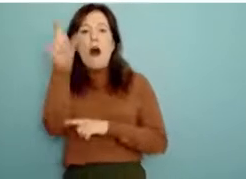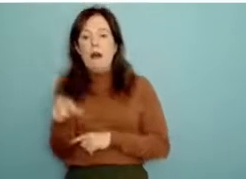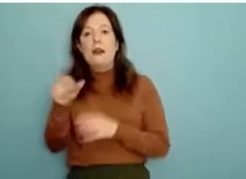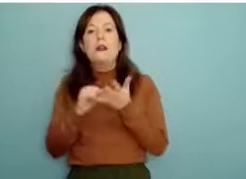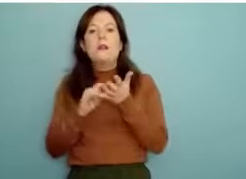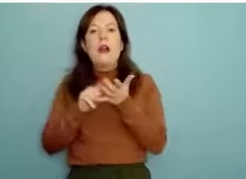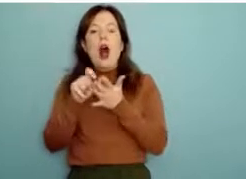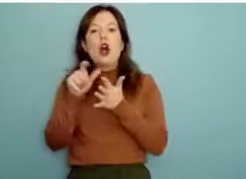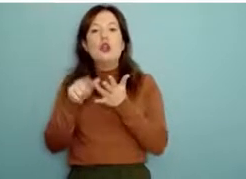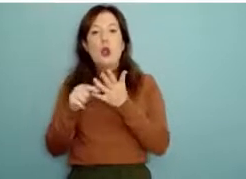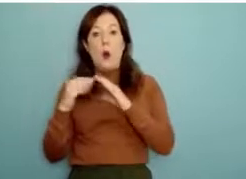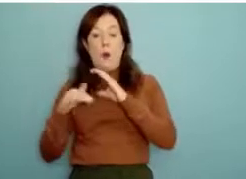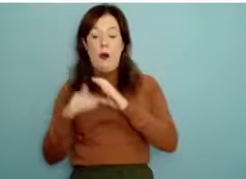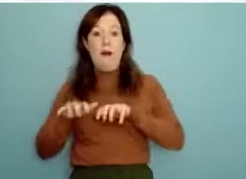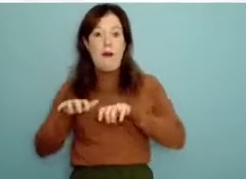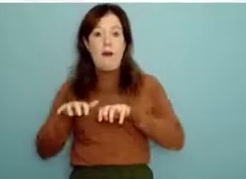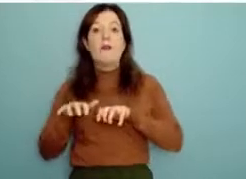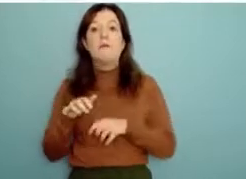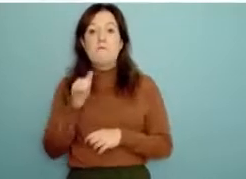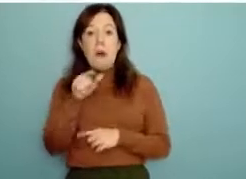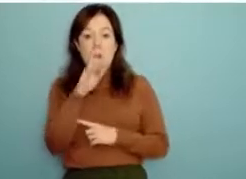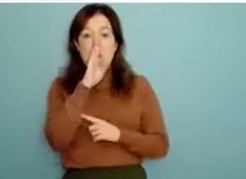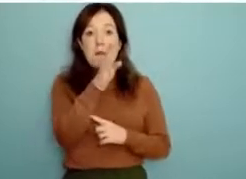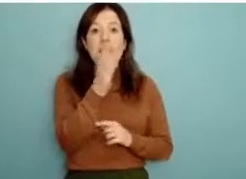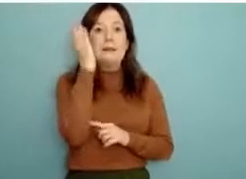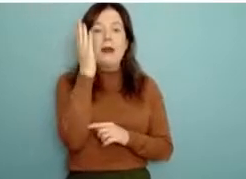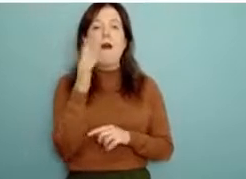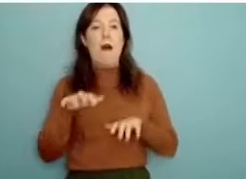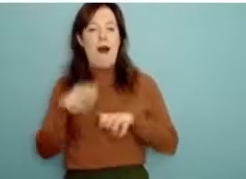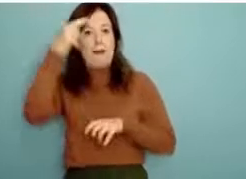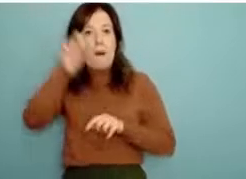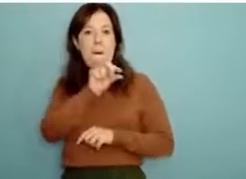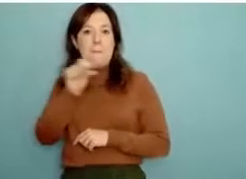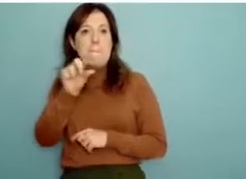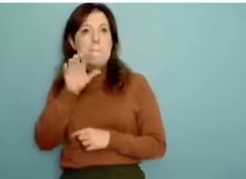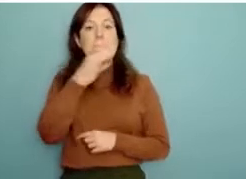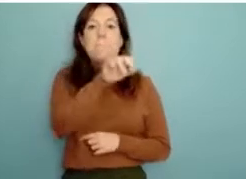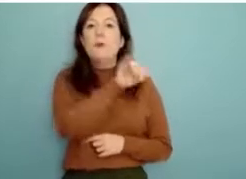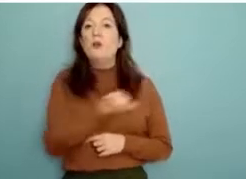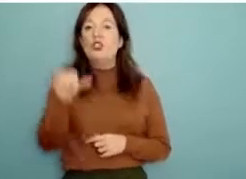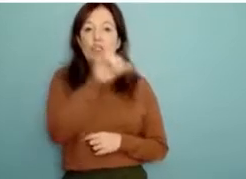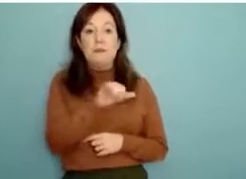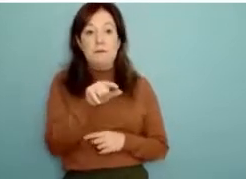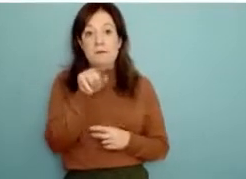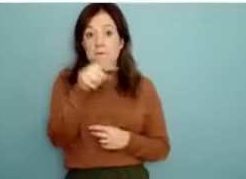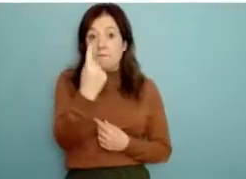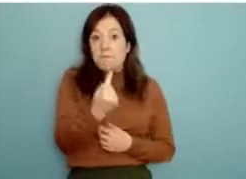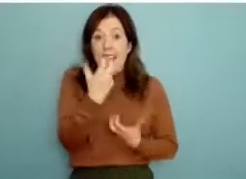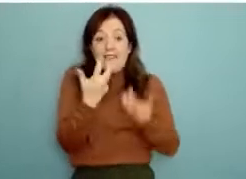question is directed to a particular speaker, please tell us who. For technical issues, please contact the email